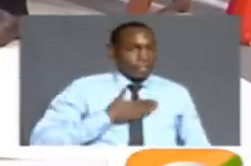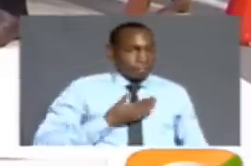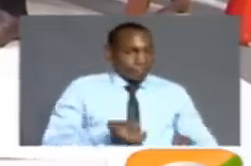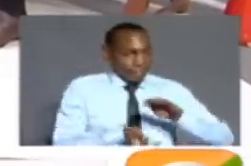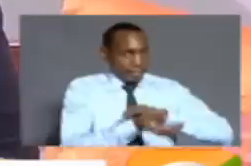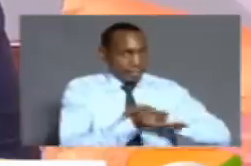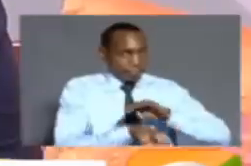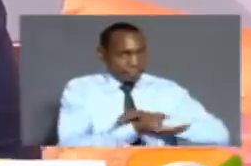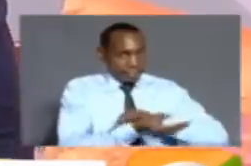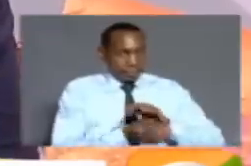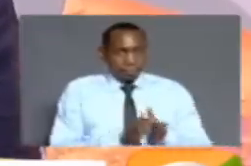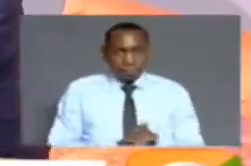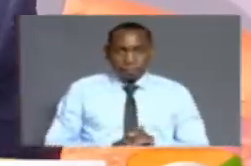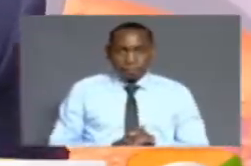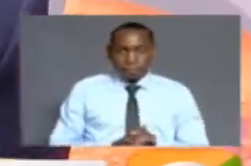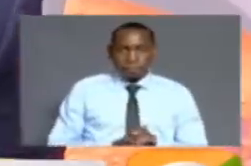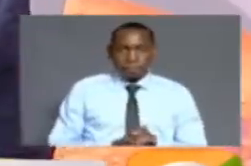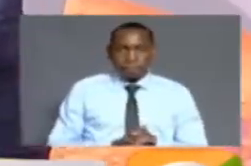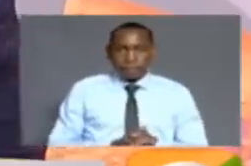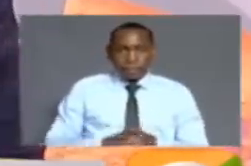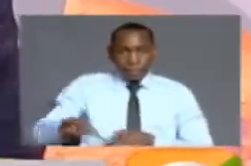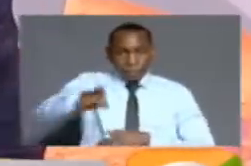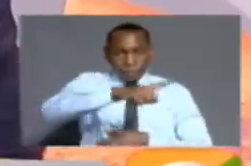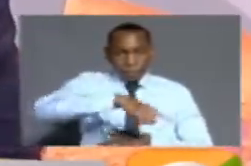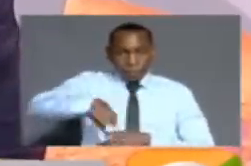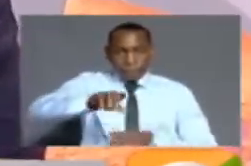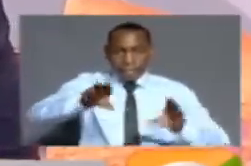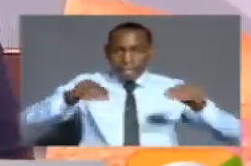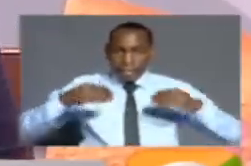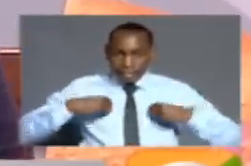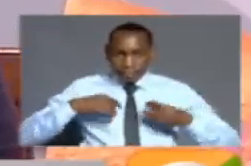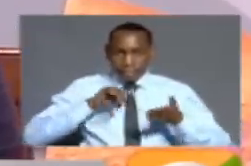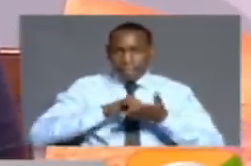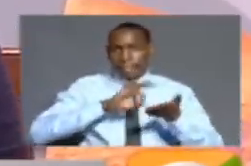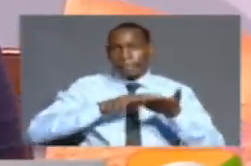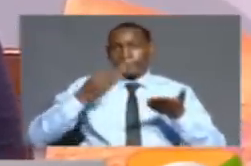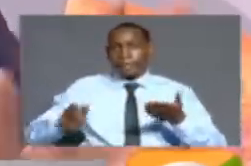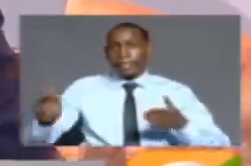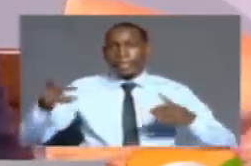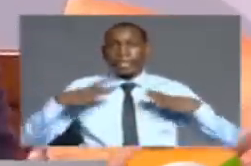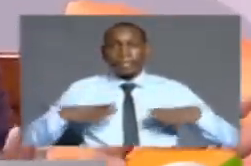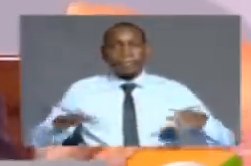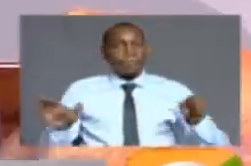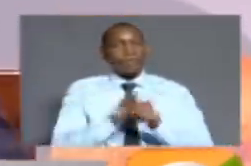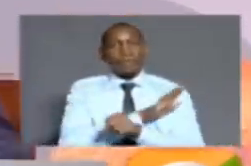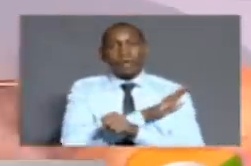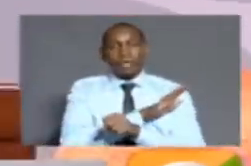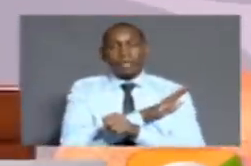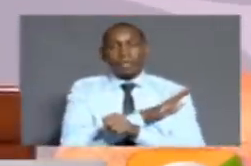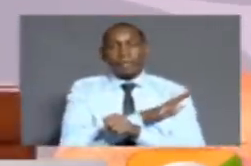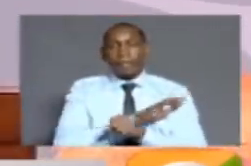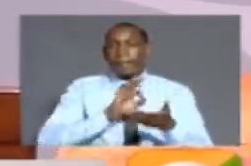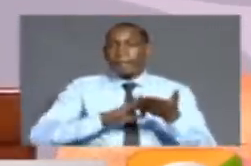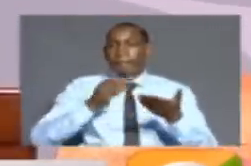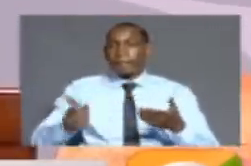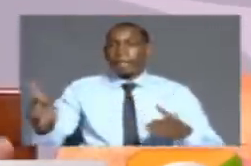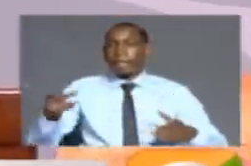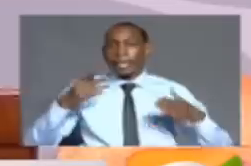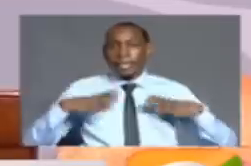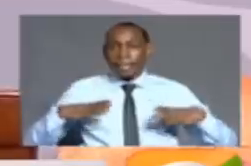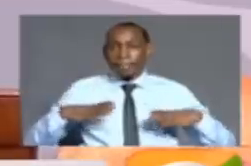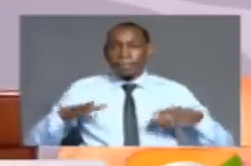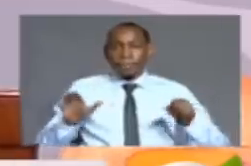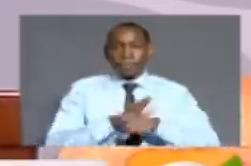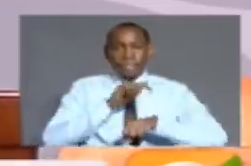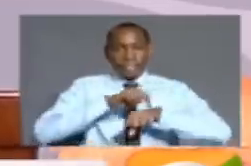think, let us just admit. Yes. That we have failed Kenyans. Yeah. Completely. Yes. We yes. have failed Kenyans. Yeah. And it is